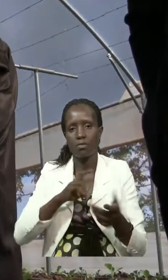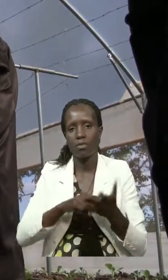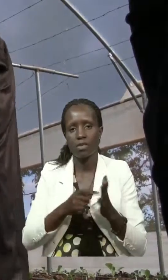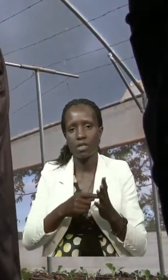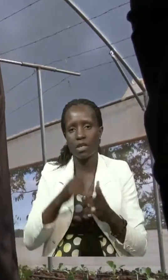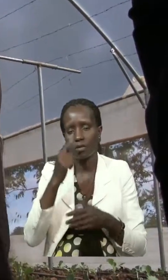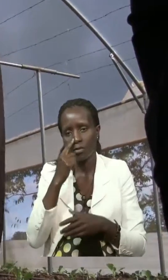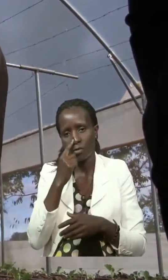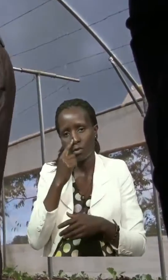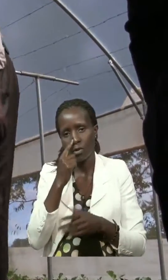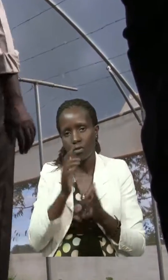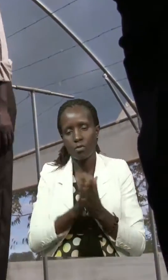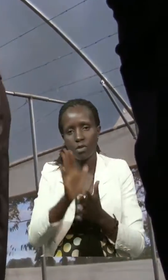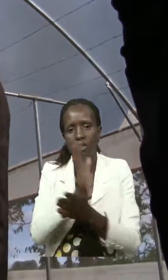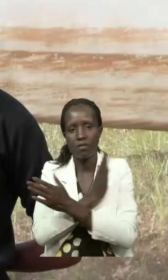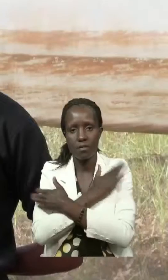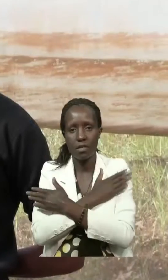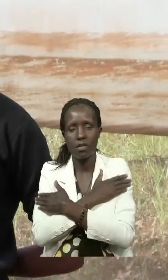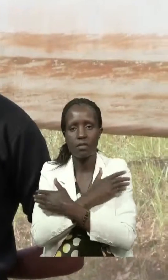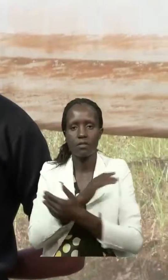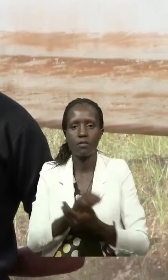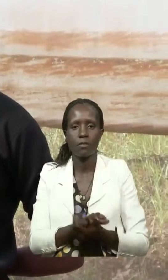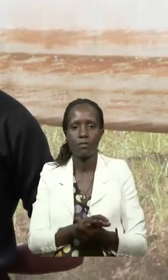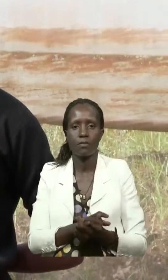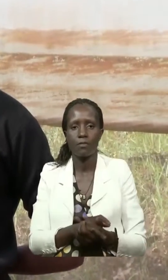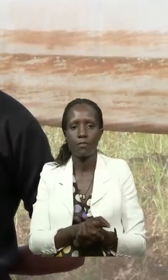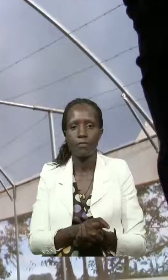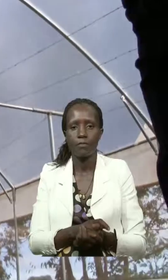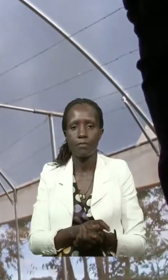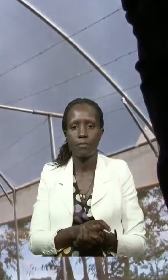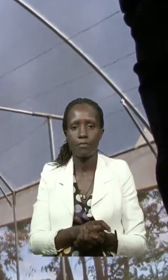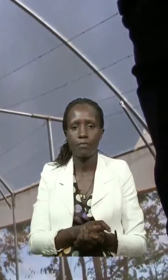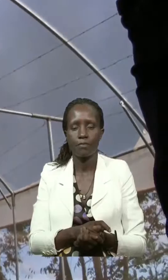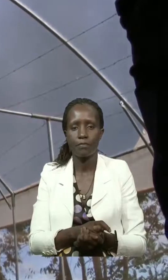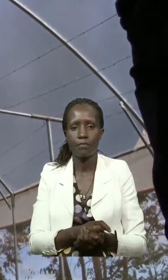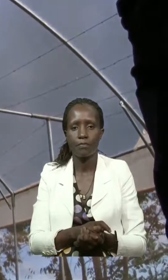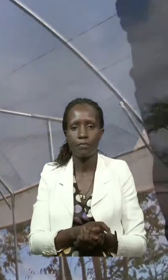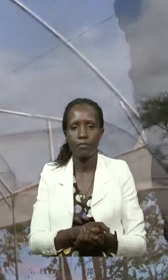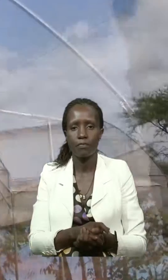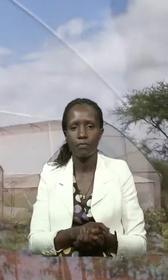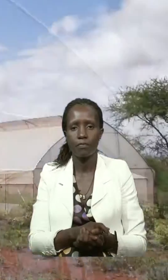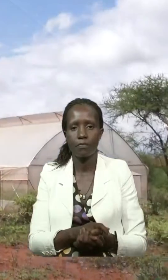own project at their places with their friends who they are with them at home.